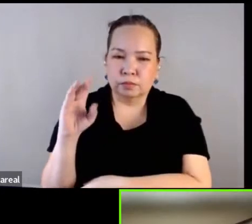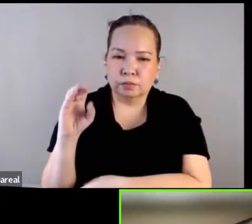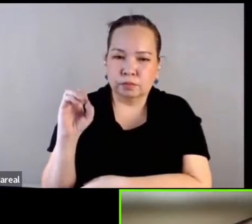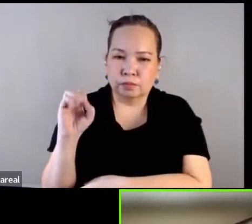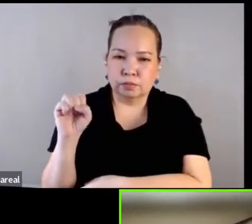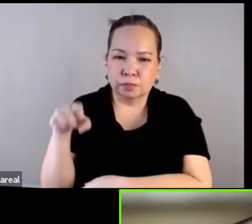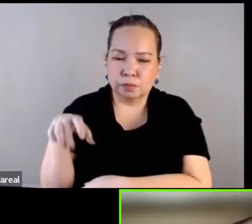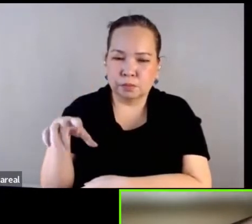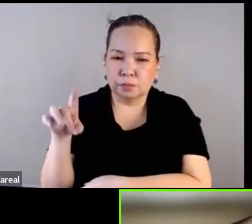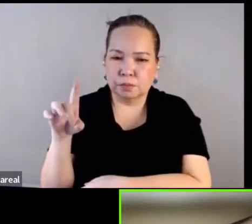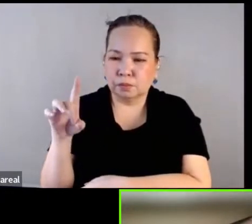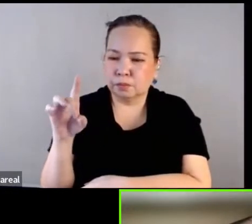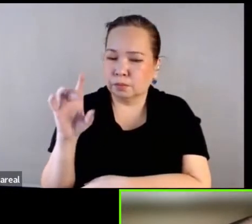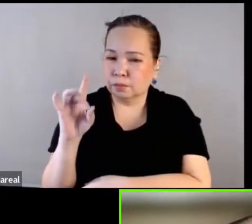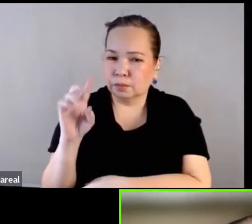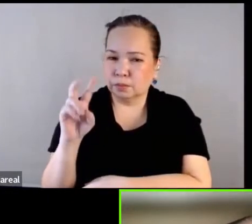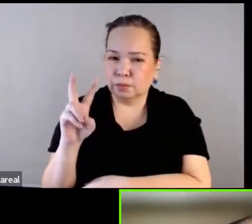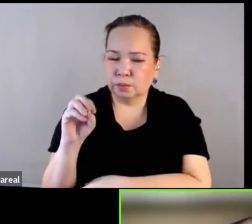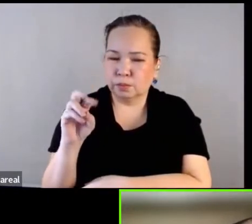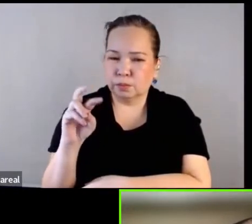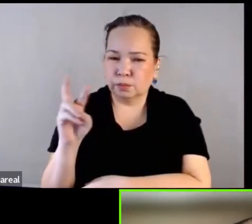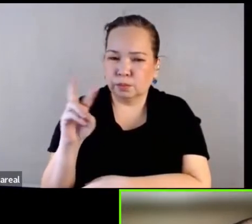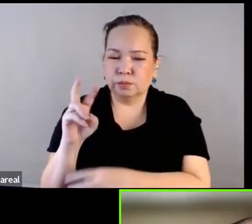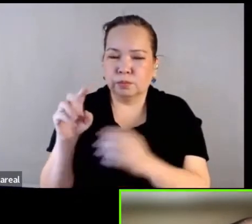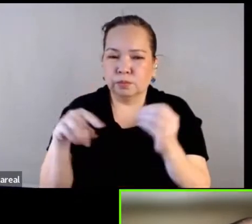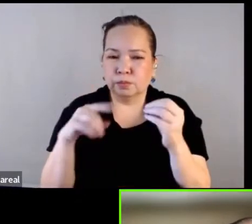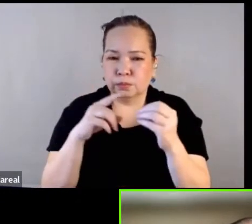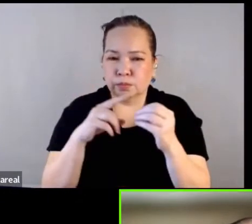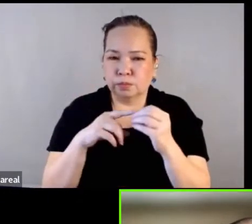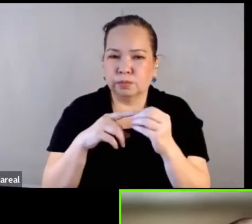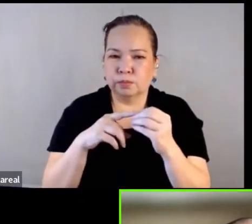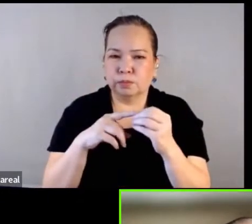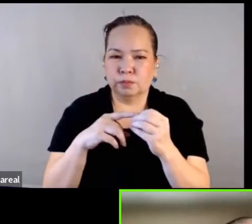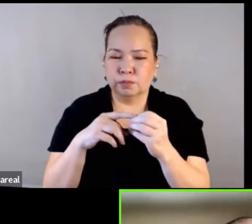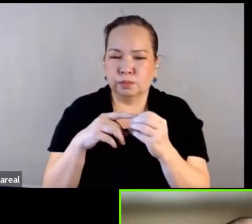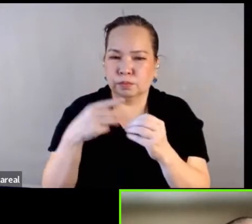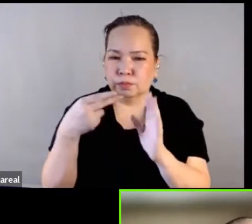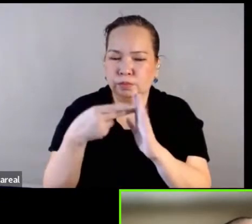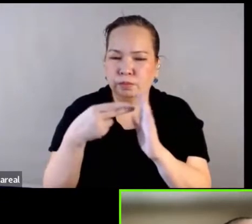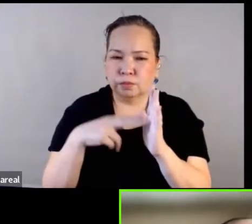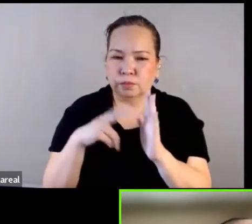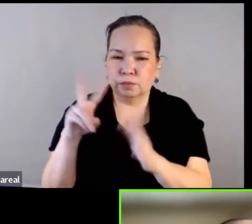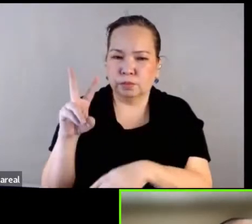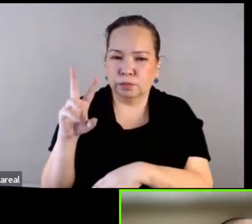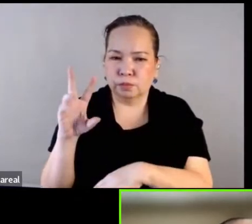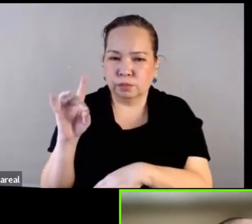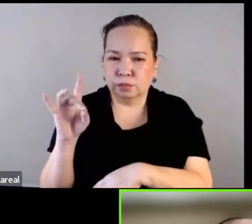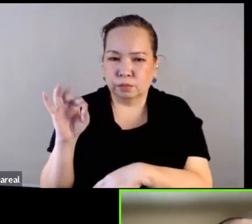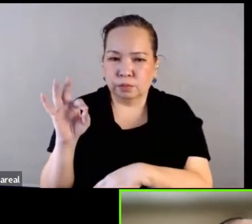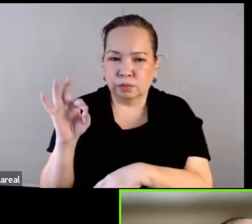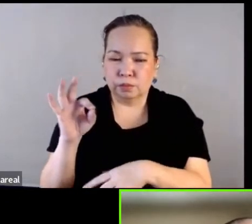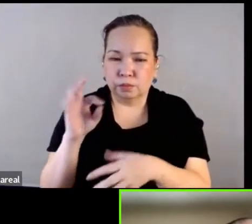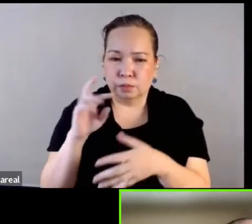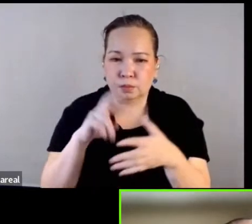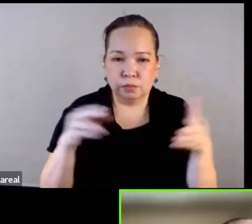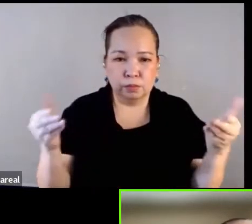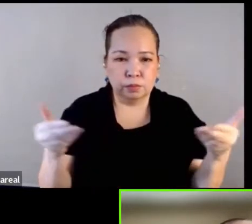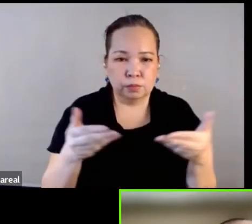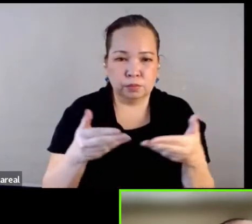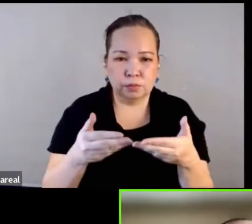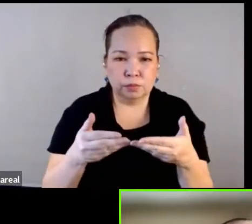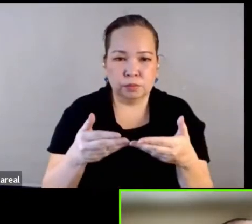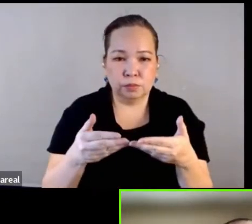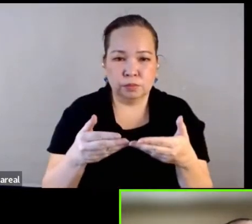on the above subject, House Resolution Number 289, introduced by Representative Alan